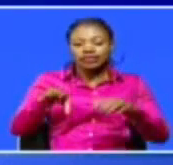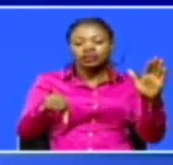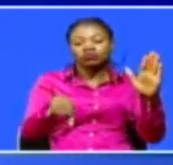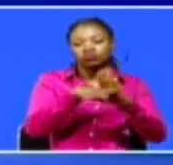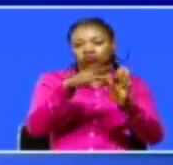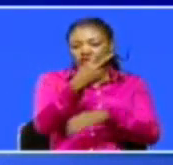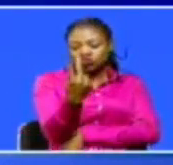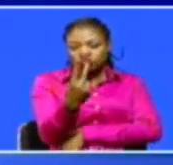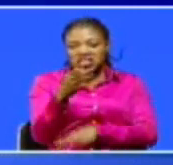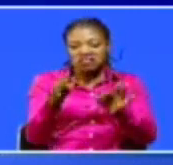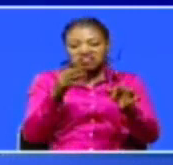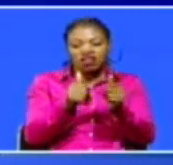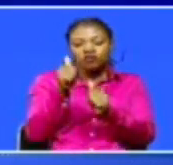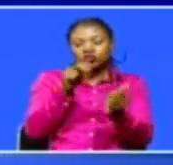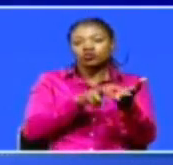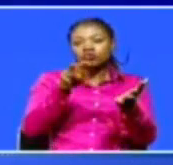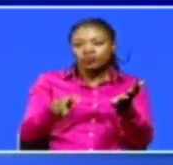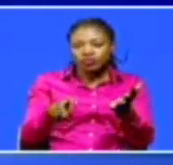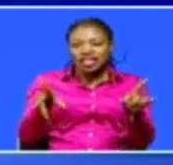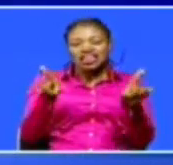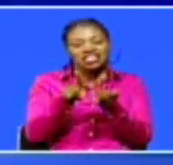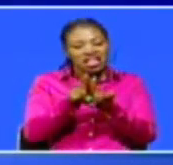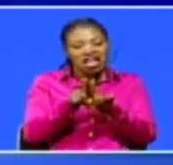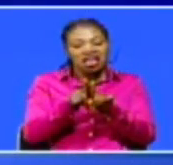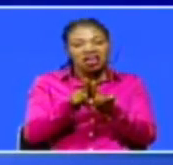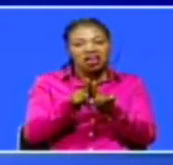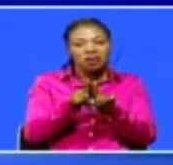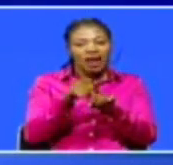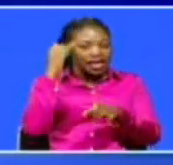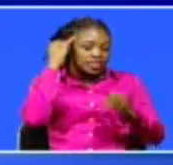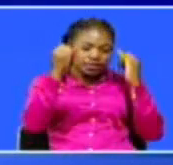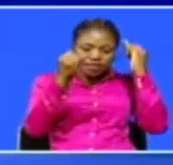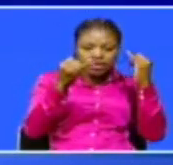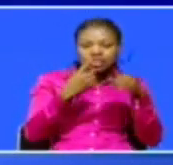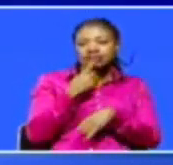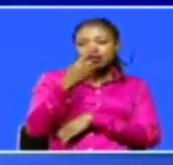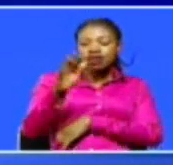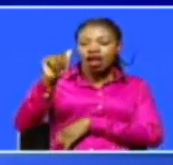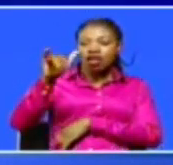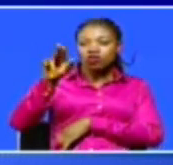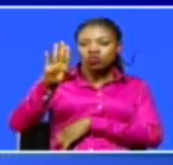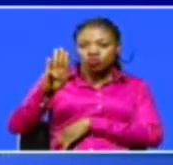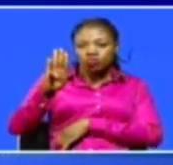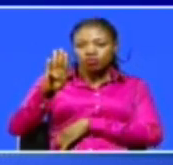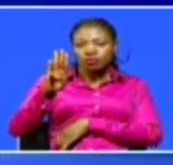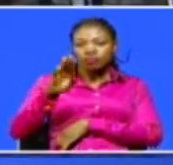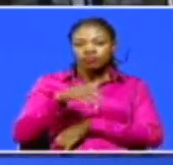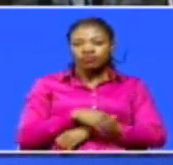they fail to resign. The same sentiments were expressed by MPs Ayub Savula and Stephen Mule.